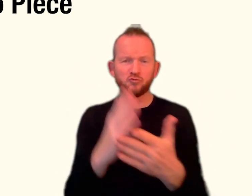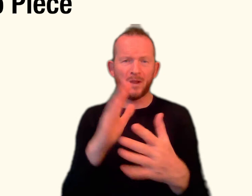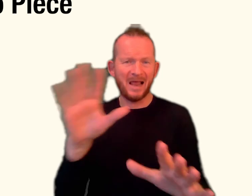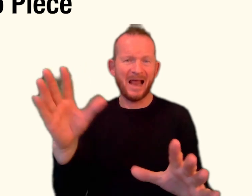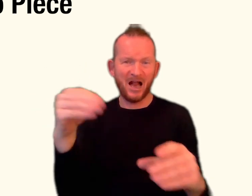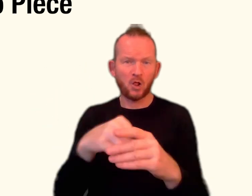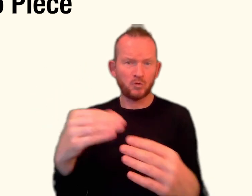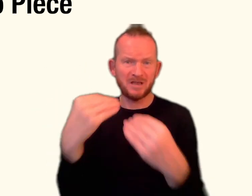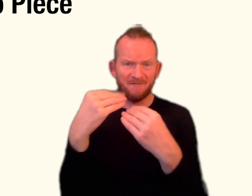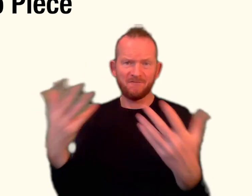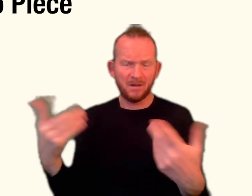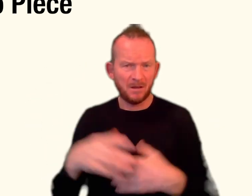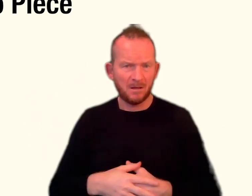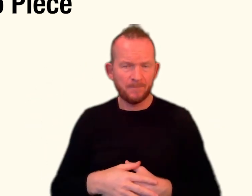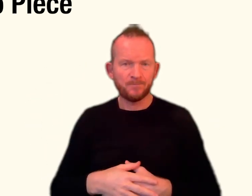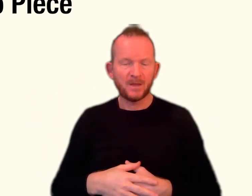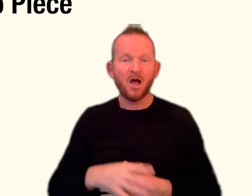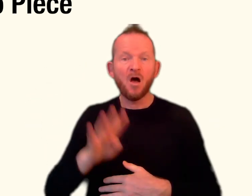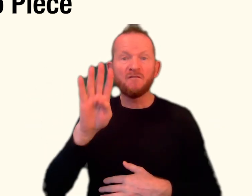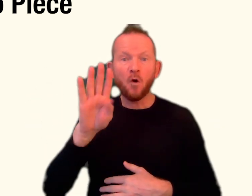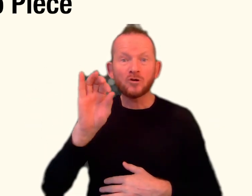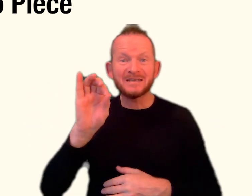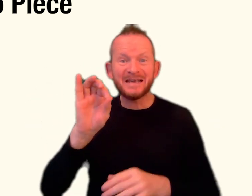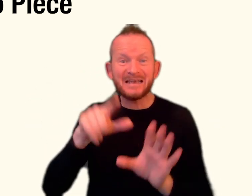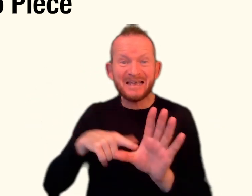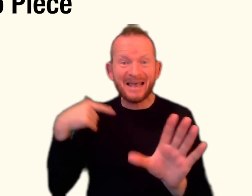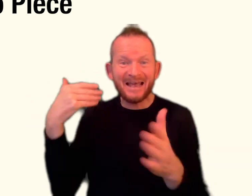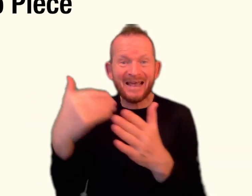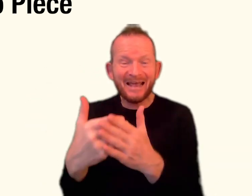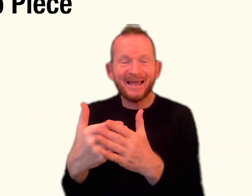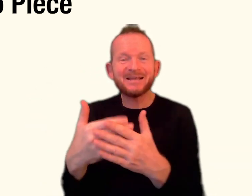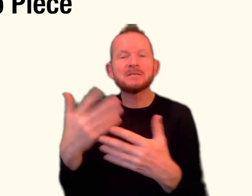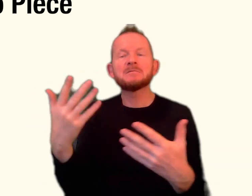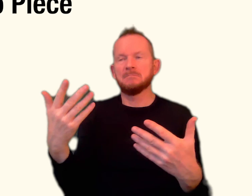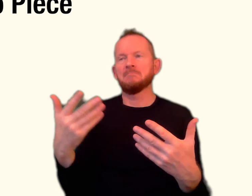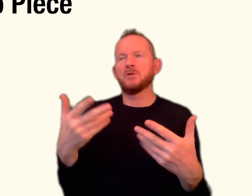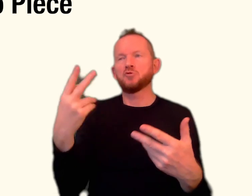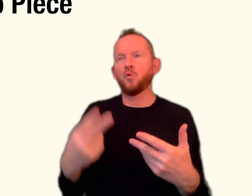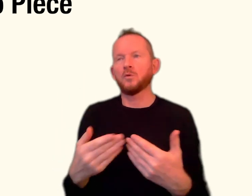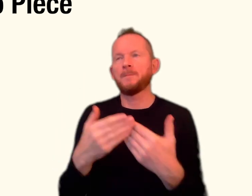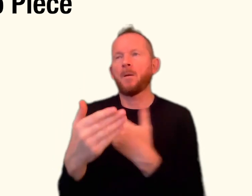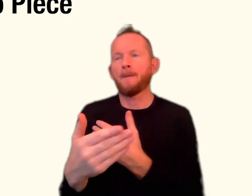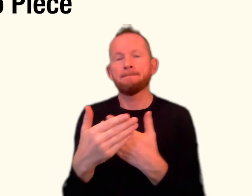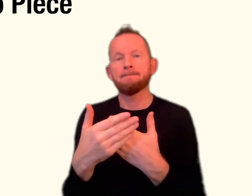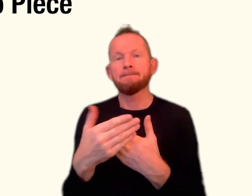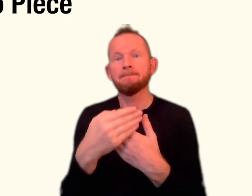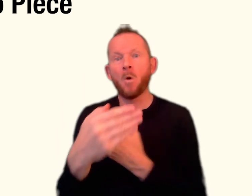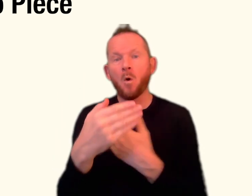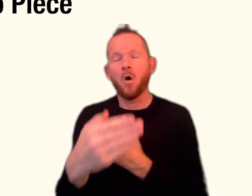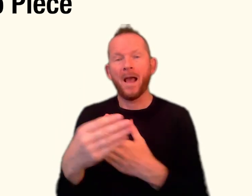last 40 years in education, schools have become incredibly more inclusive. But sometimes